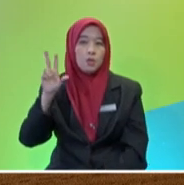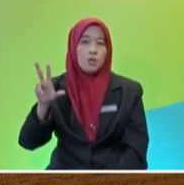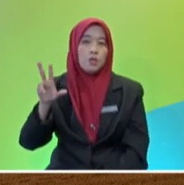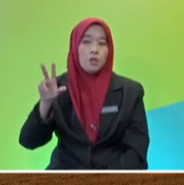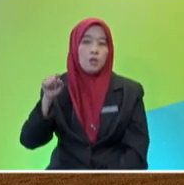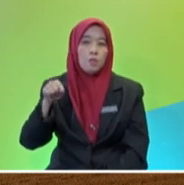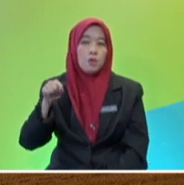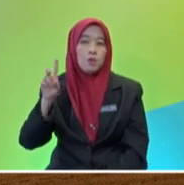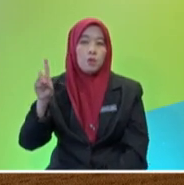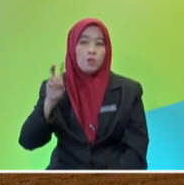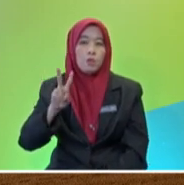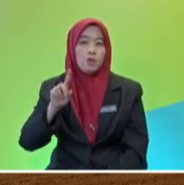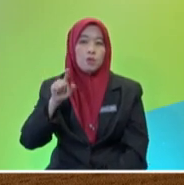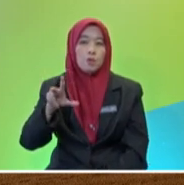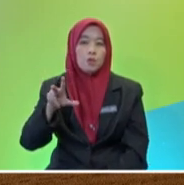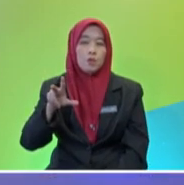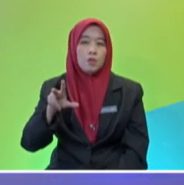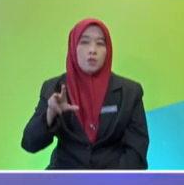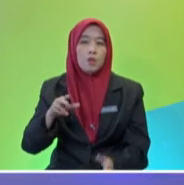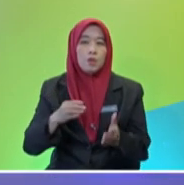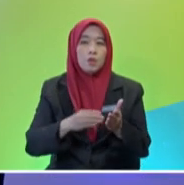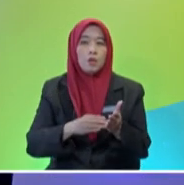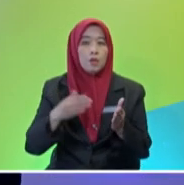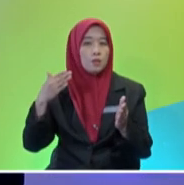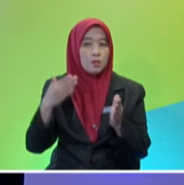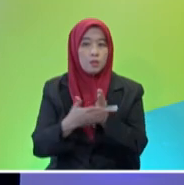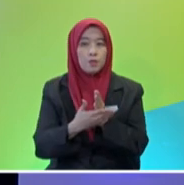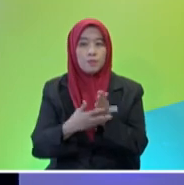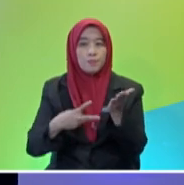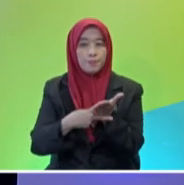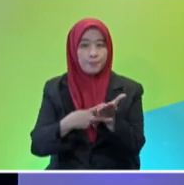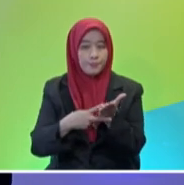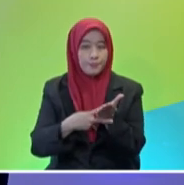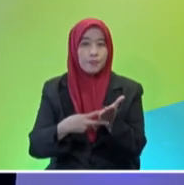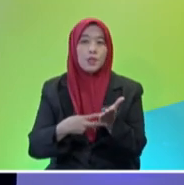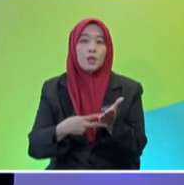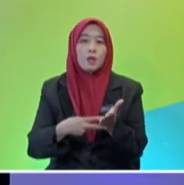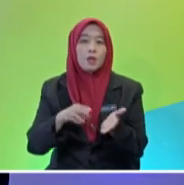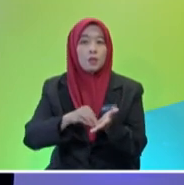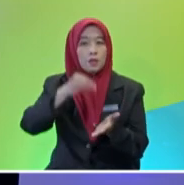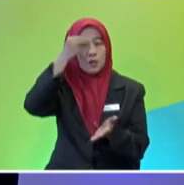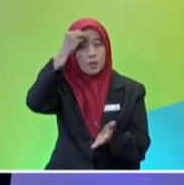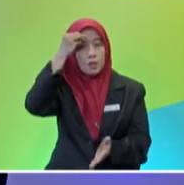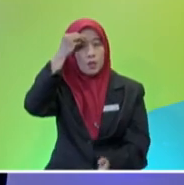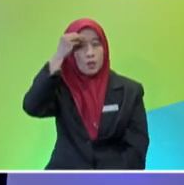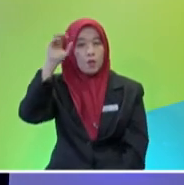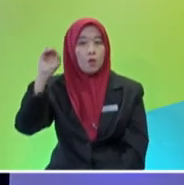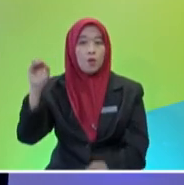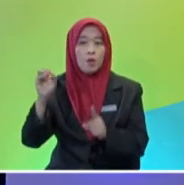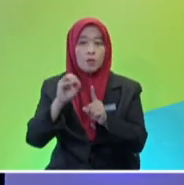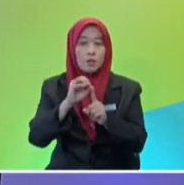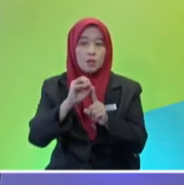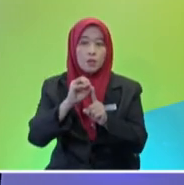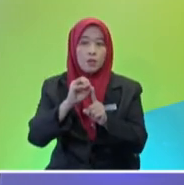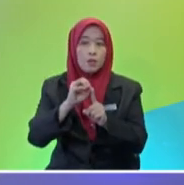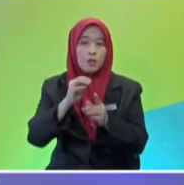BI 3.2.3, copy and write capital letters legibly. Okay. And our learning objectives are... Okay, at